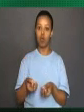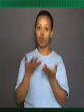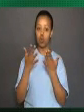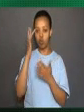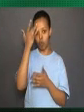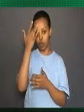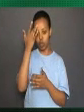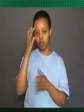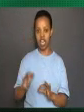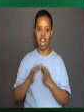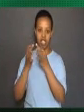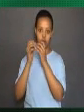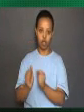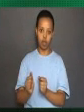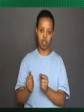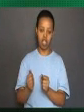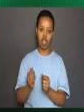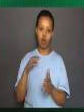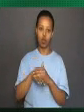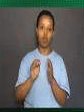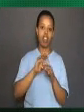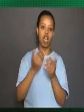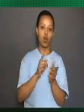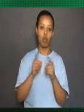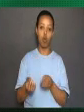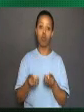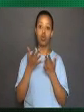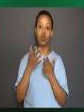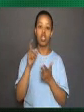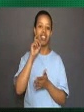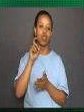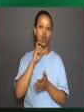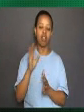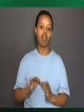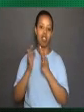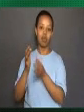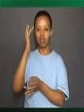diseases, including many sexually transmitted diseases as well.